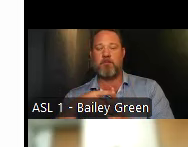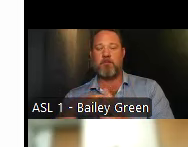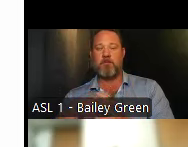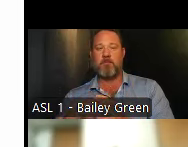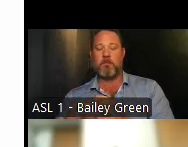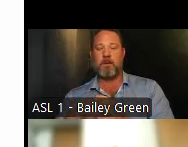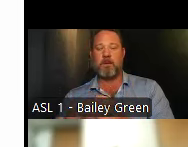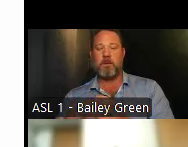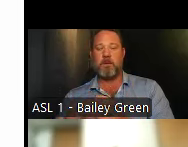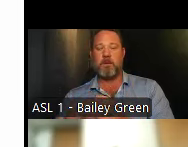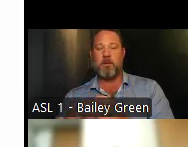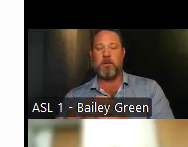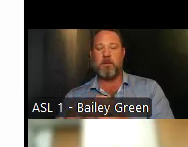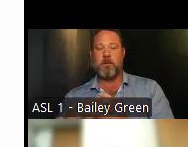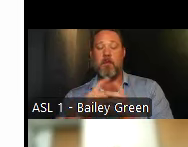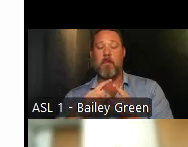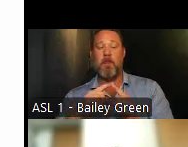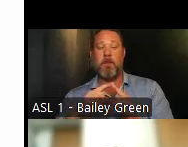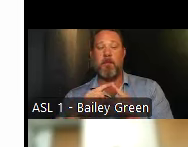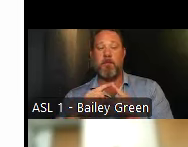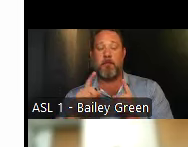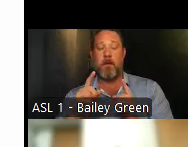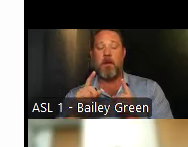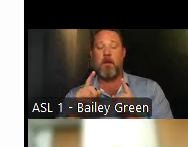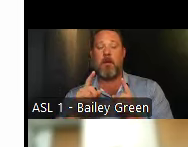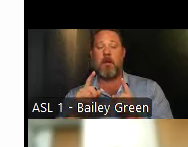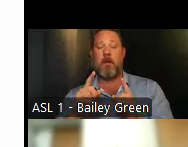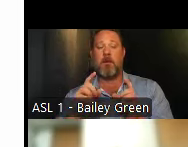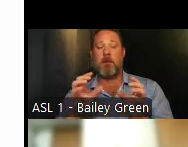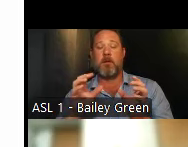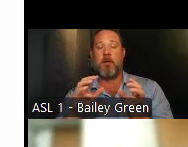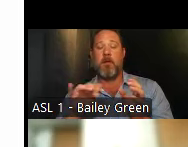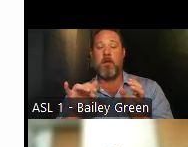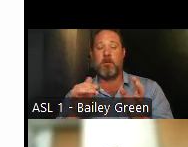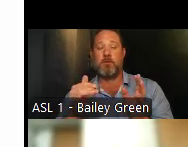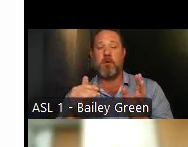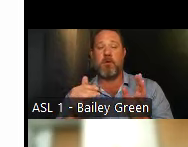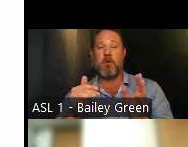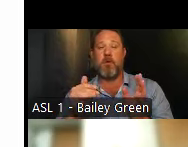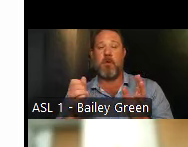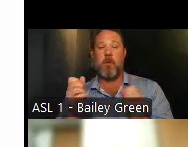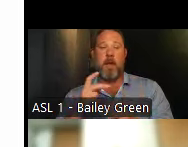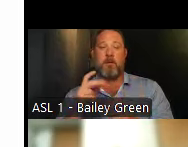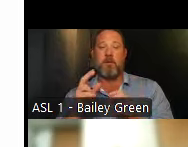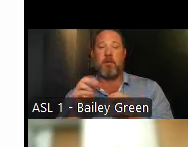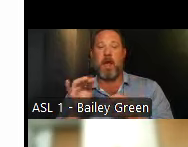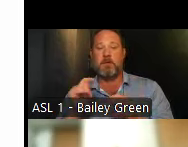health assessments. However, it does a lot more. It also reinstates the Medi-Cal asset test limit